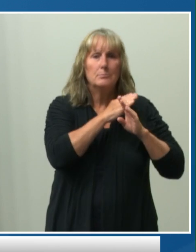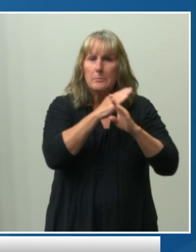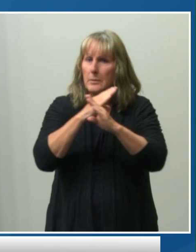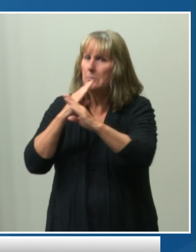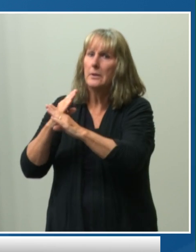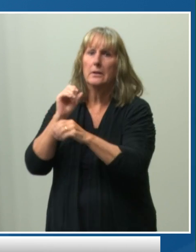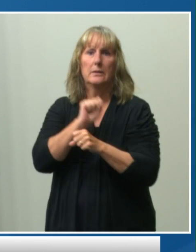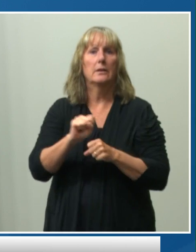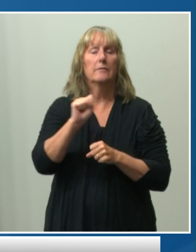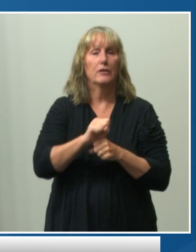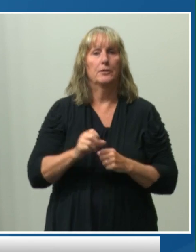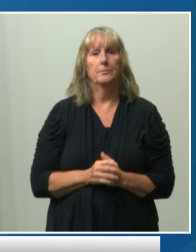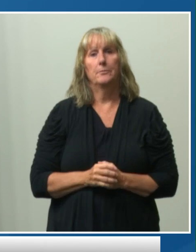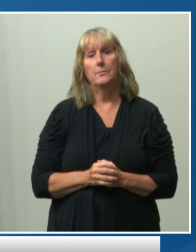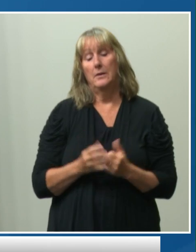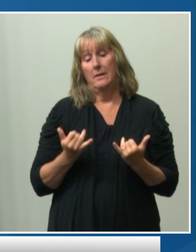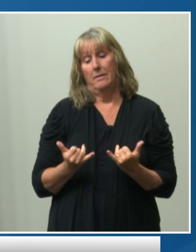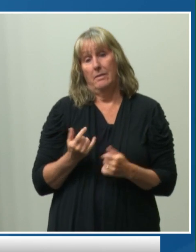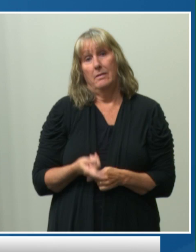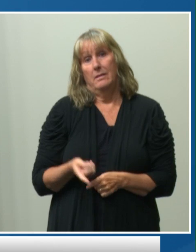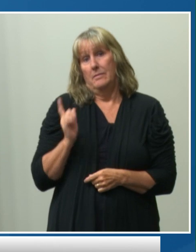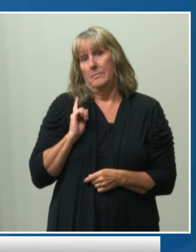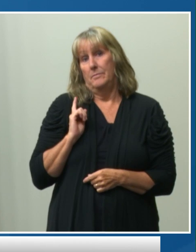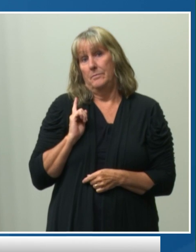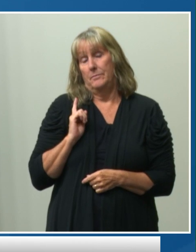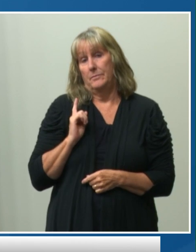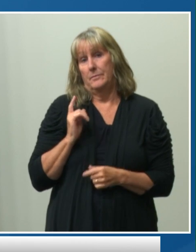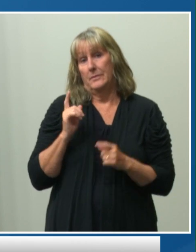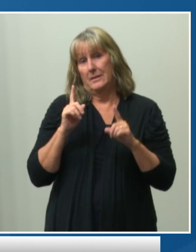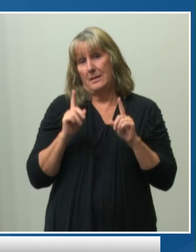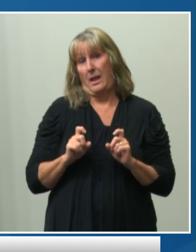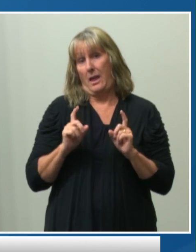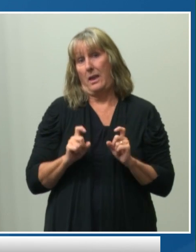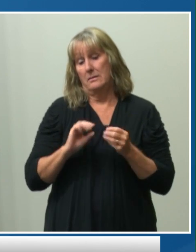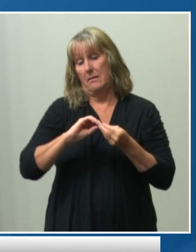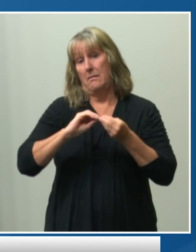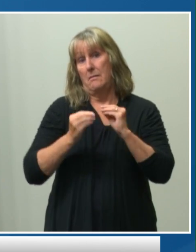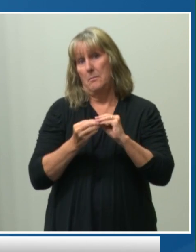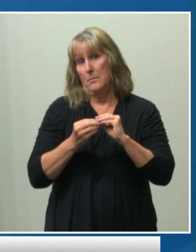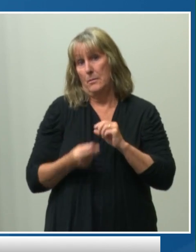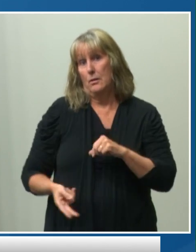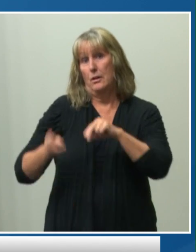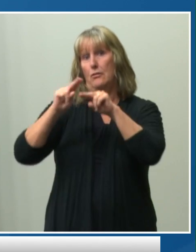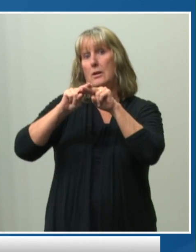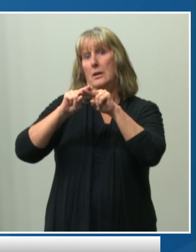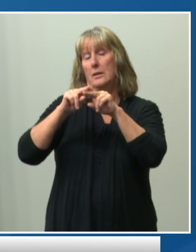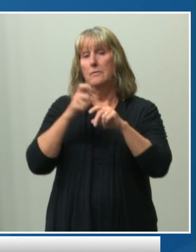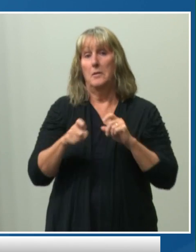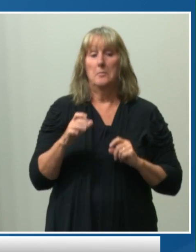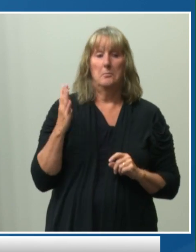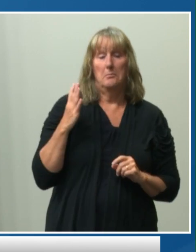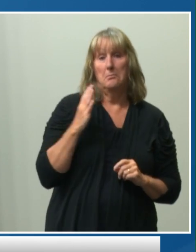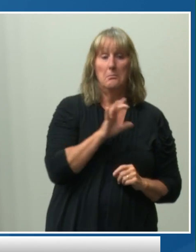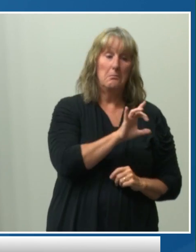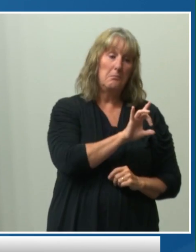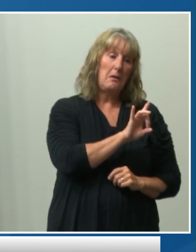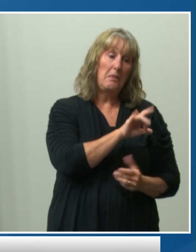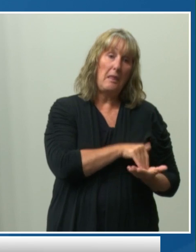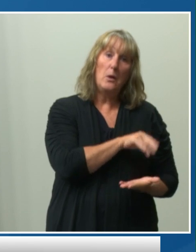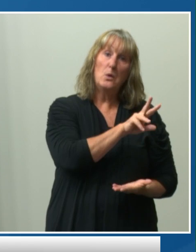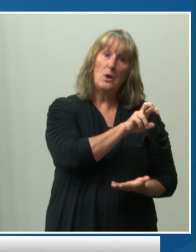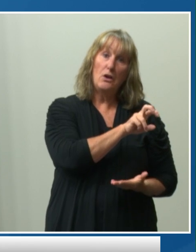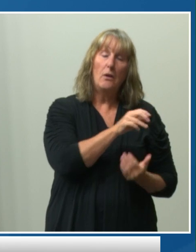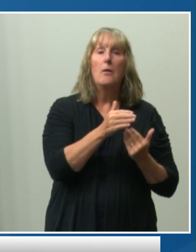efforts. This past week, the number of COVID-19 tests conducted increased from around 8,200